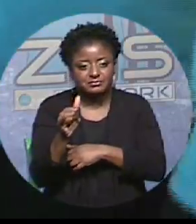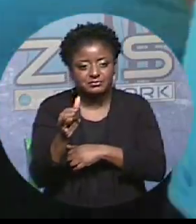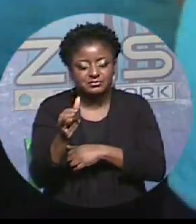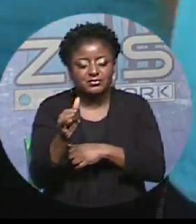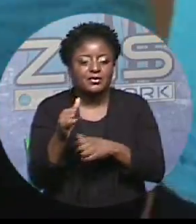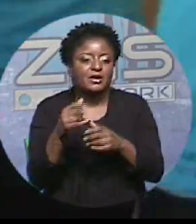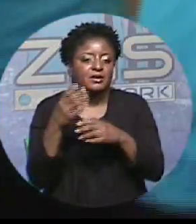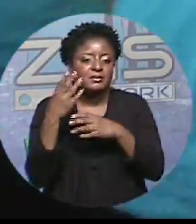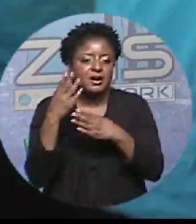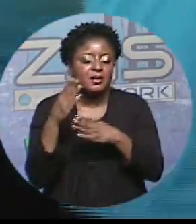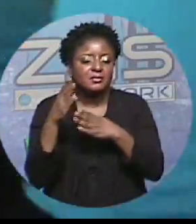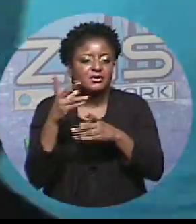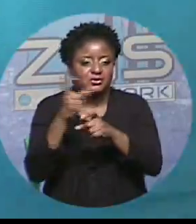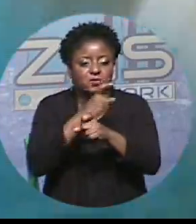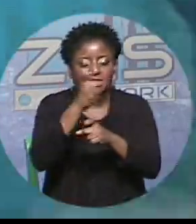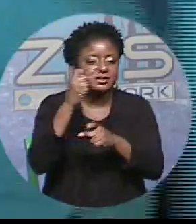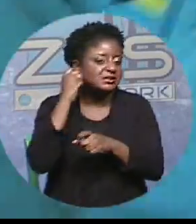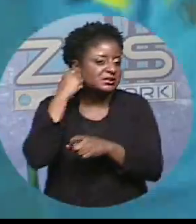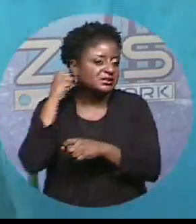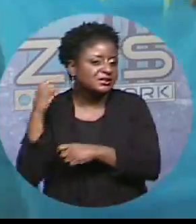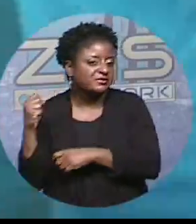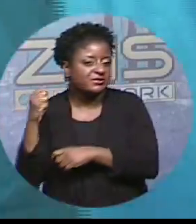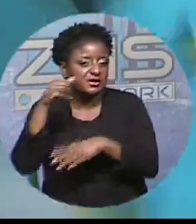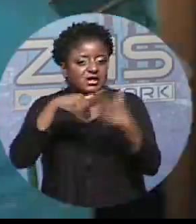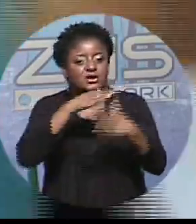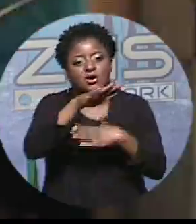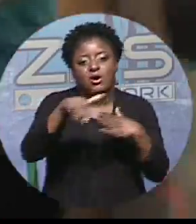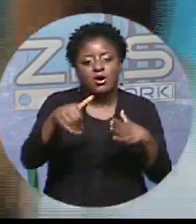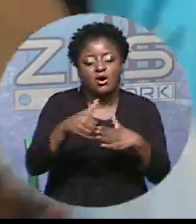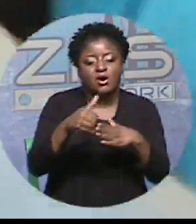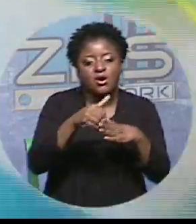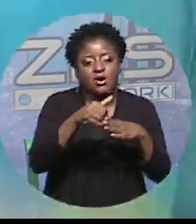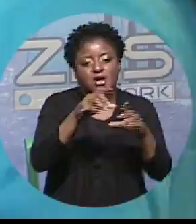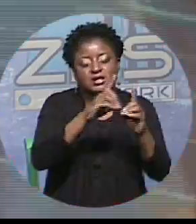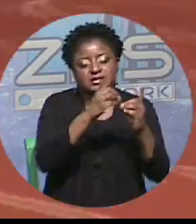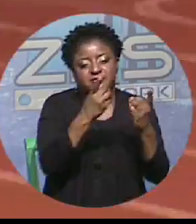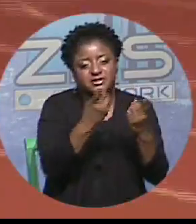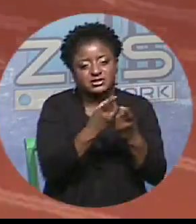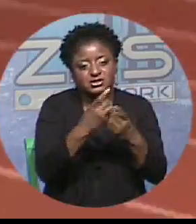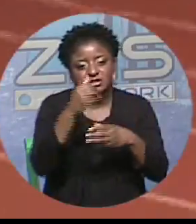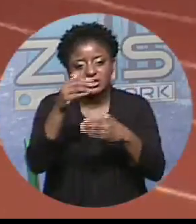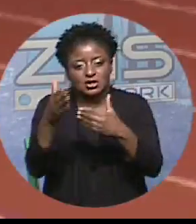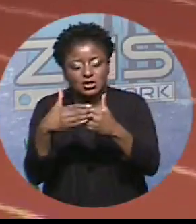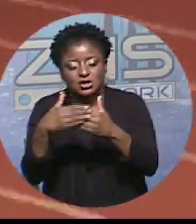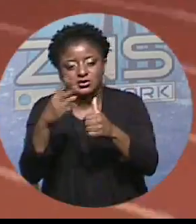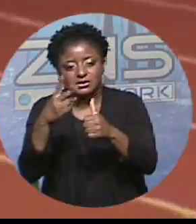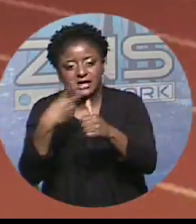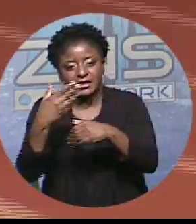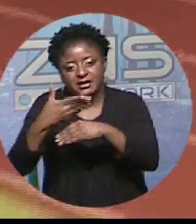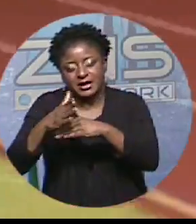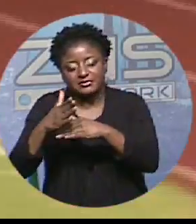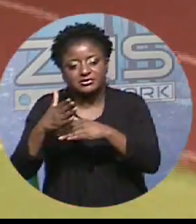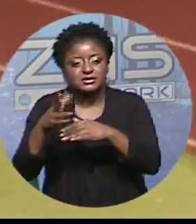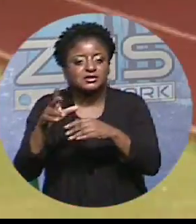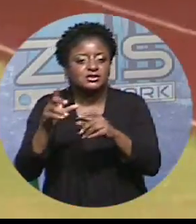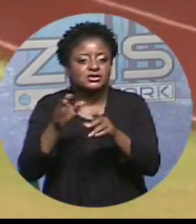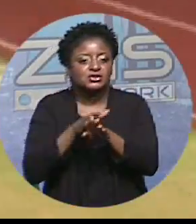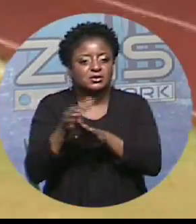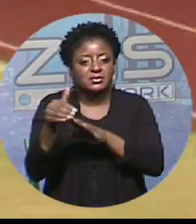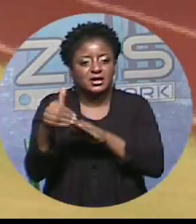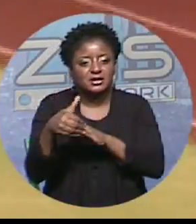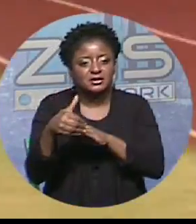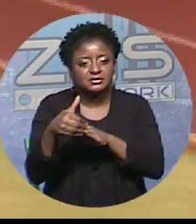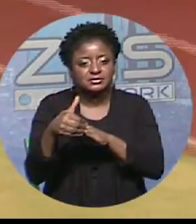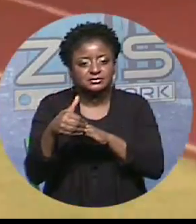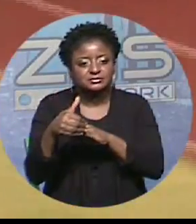Bahamas won silver medals in all divisions, coming in a close second behind Jamaica. The team of Kennedy Comer, Megan Moss, Divine Parker,